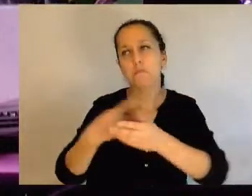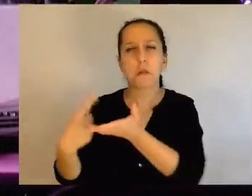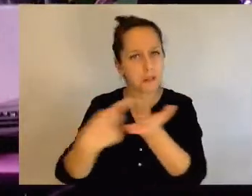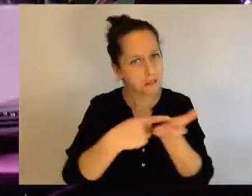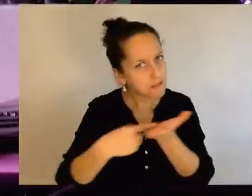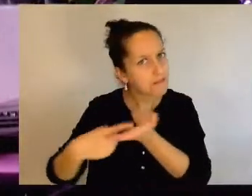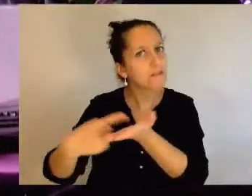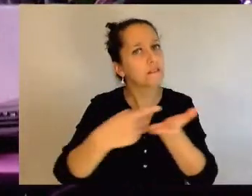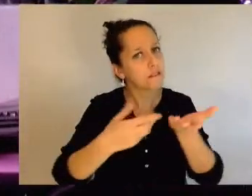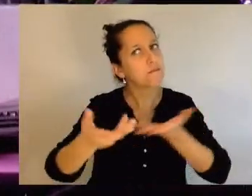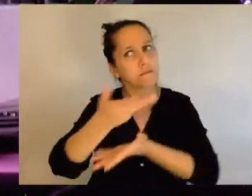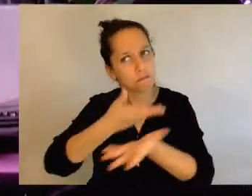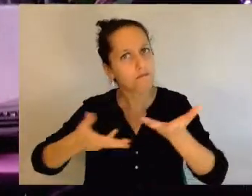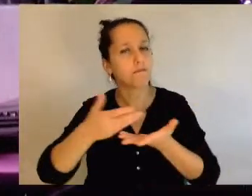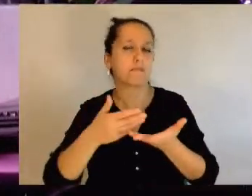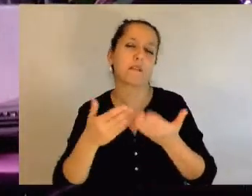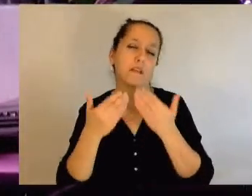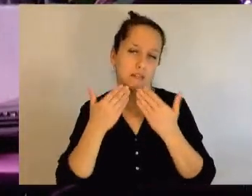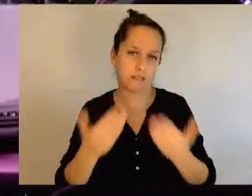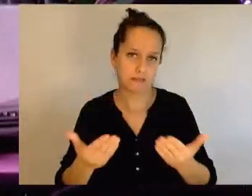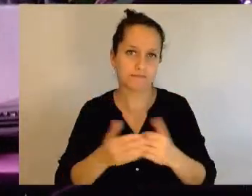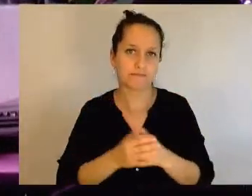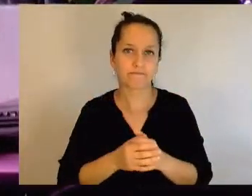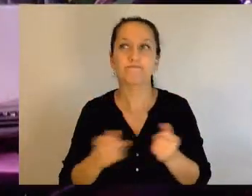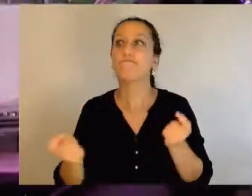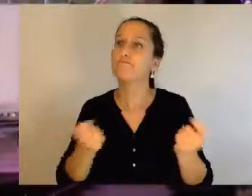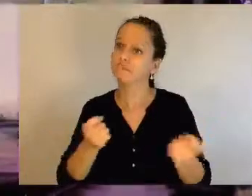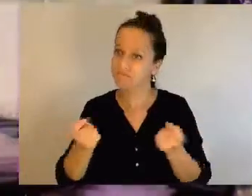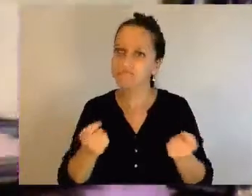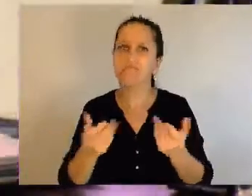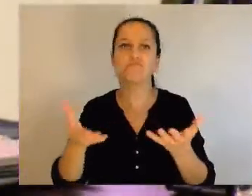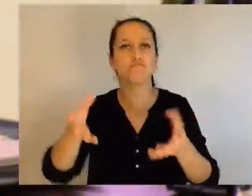We thank also the moderator,